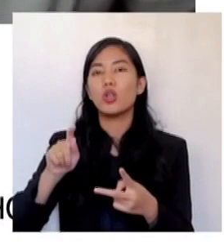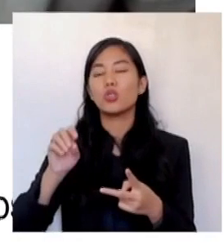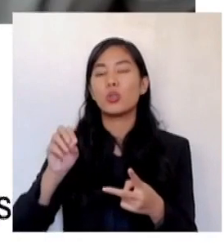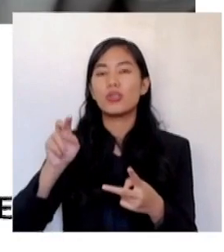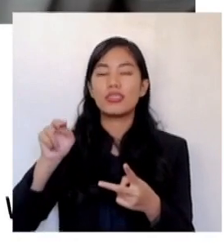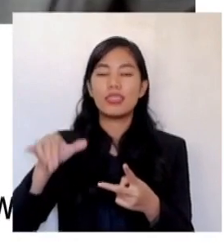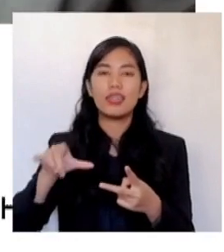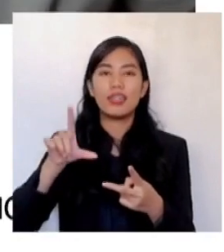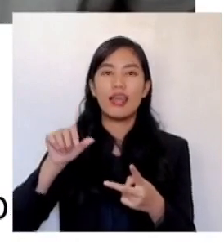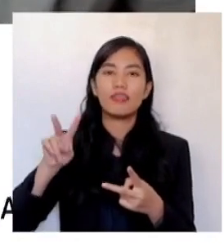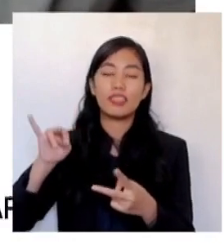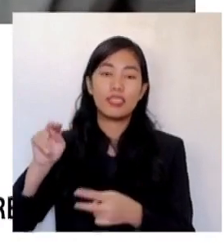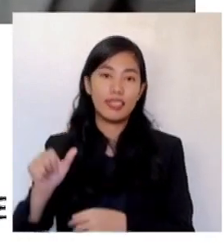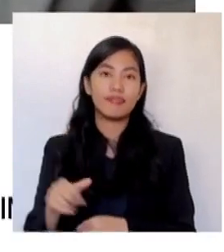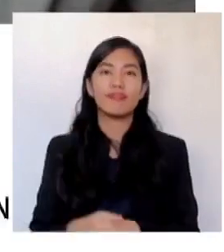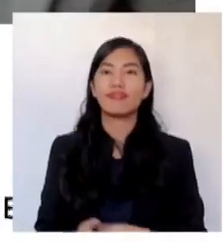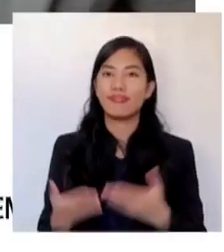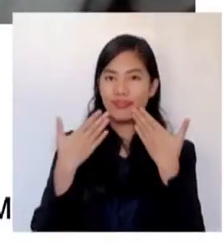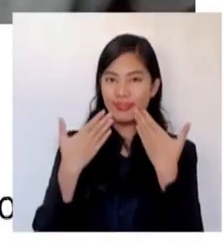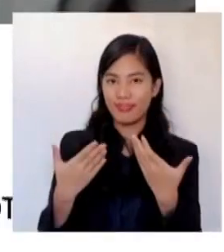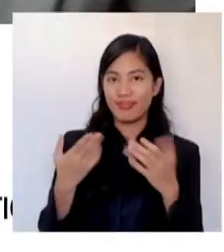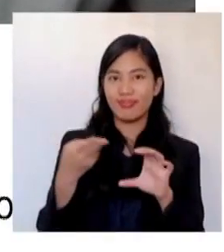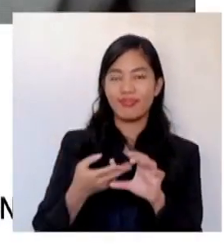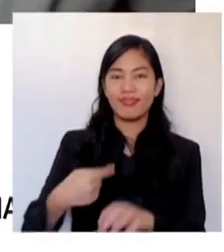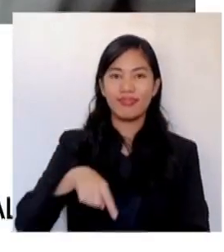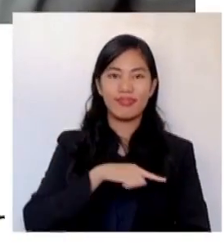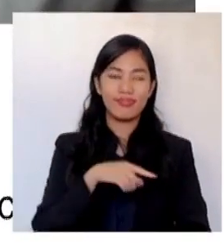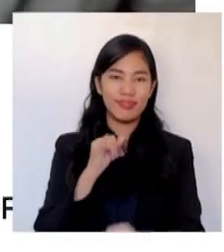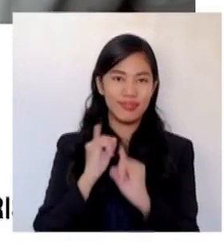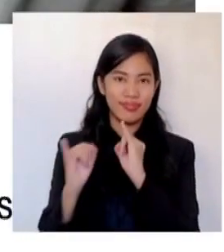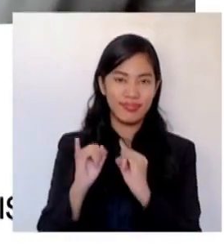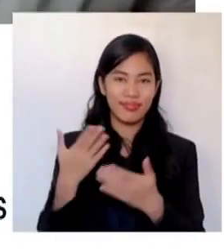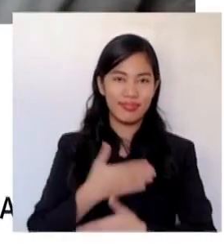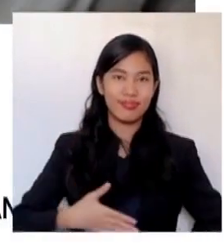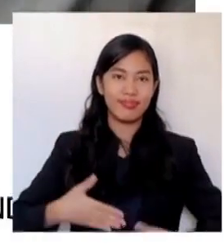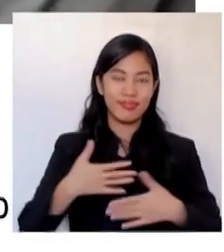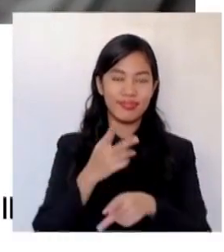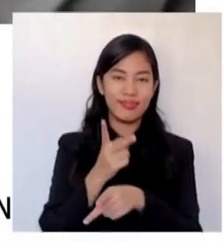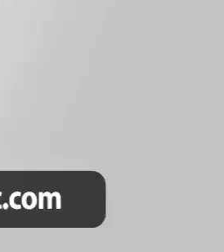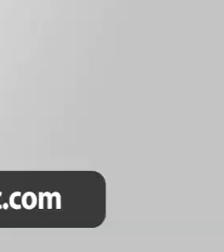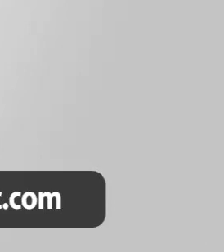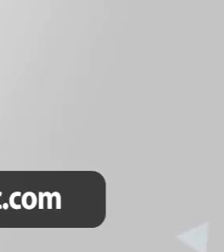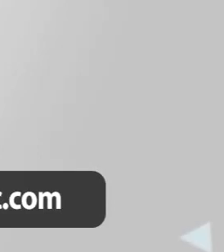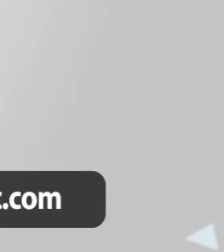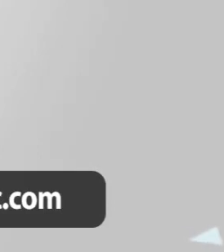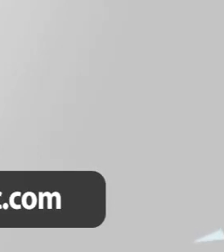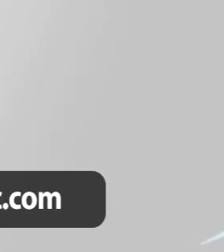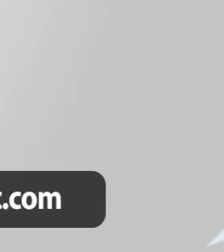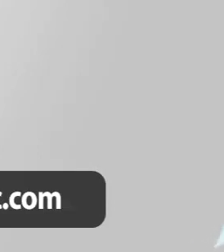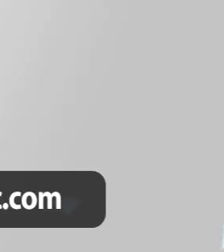for joining us today. Maraming salamat po. Maraming salamat. Appreciate it. Take care and you keep safe, guys.